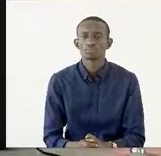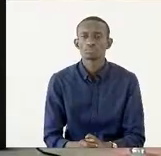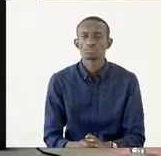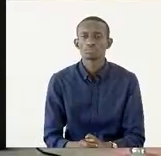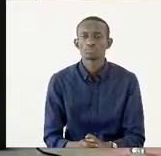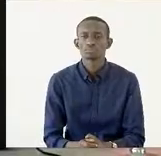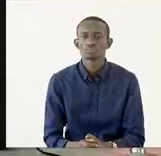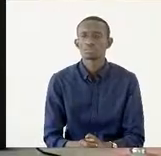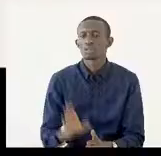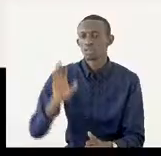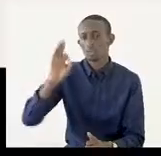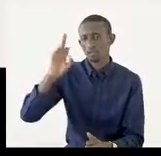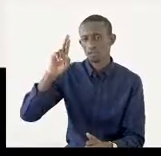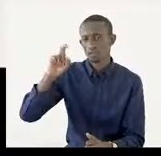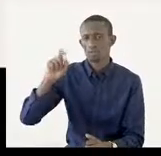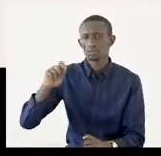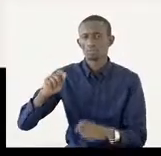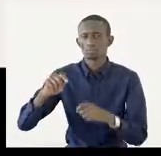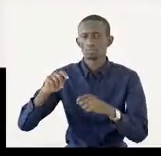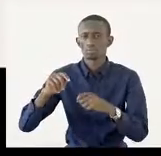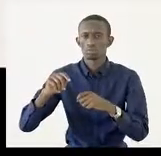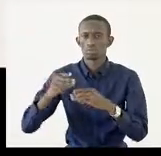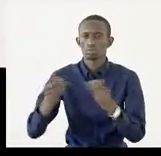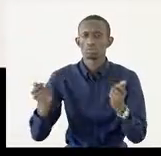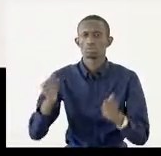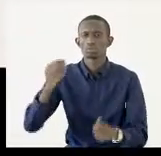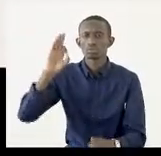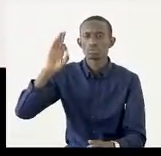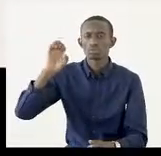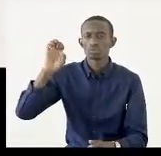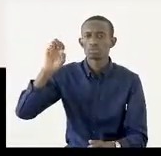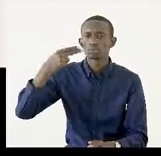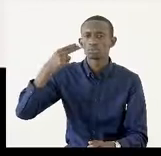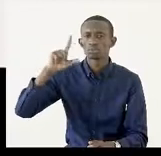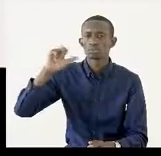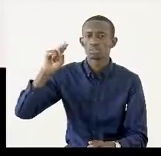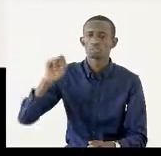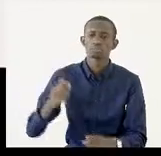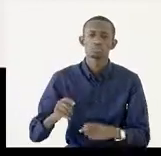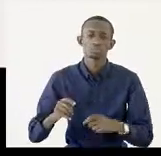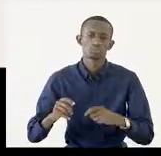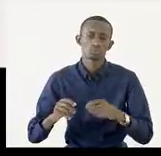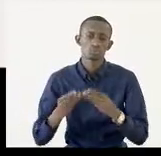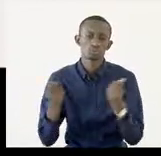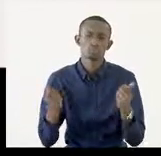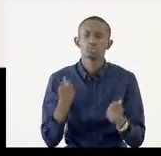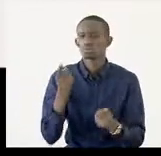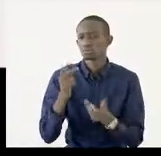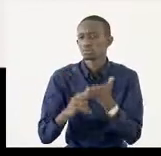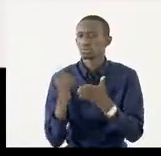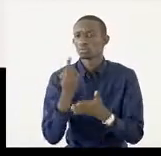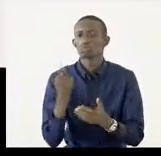Fairing solution. So this only applies to